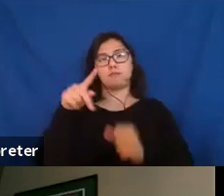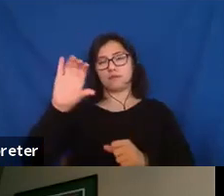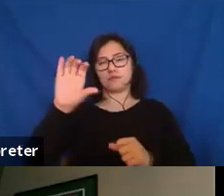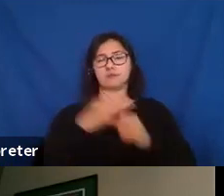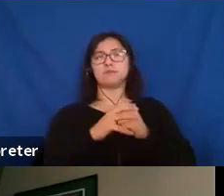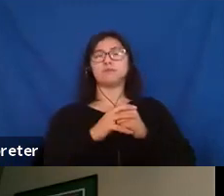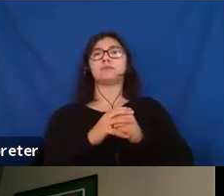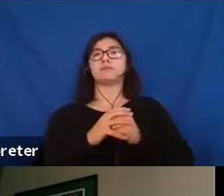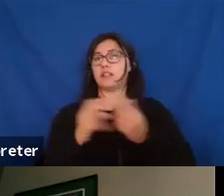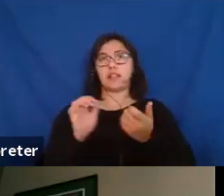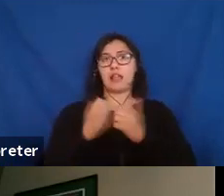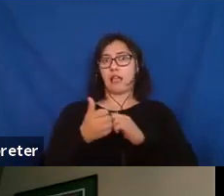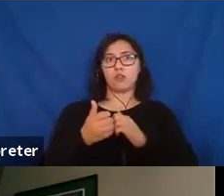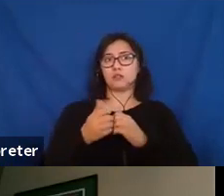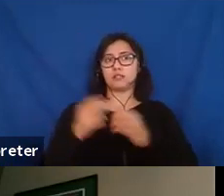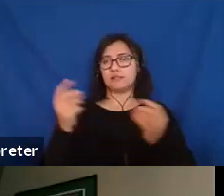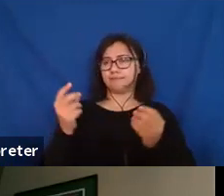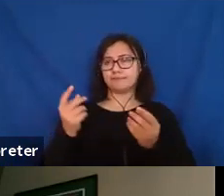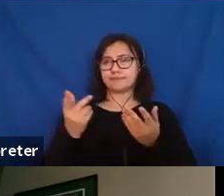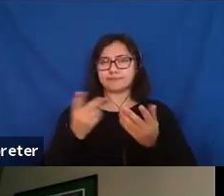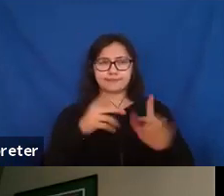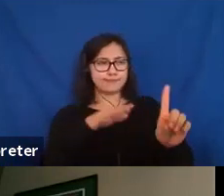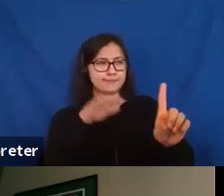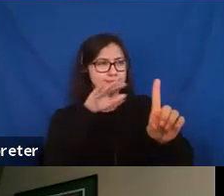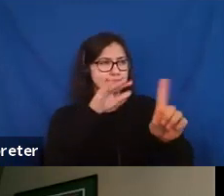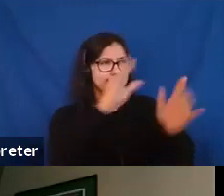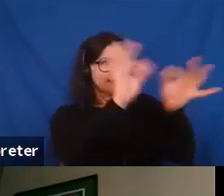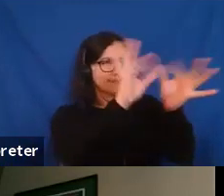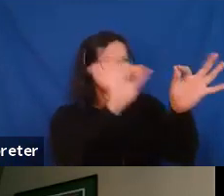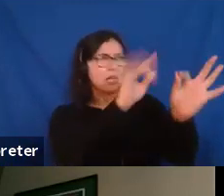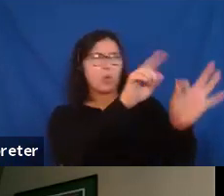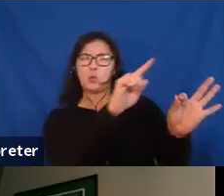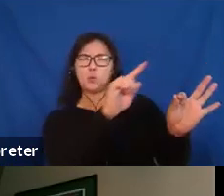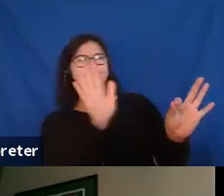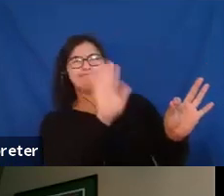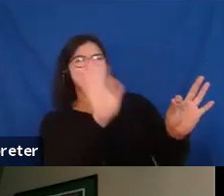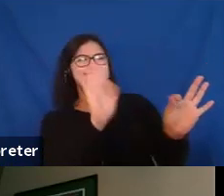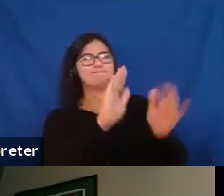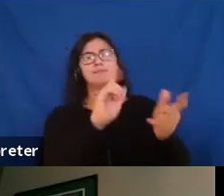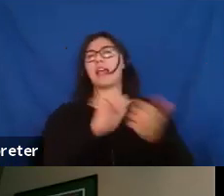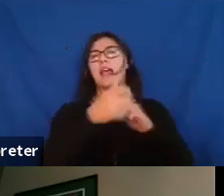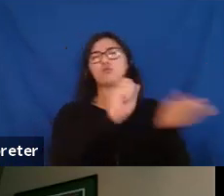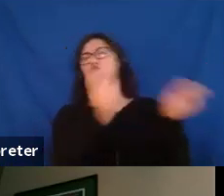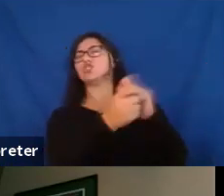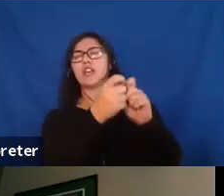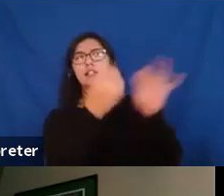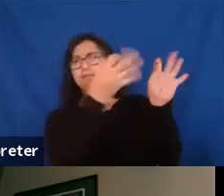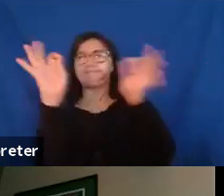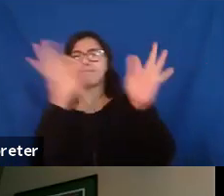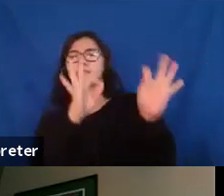bud quickly and redirecting or distracting in some way as soon as you realize something is about to